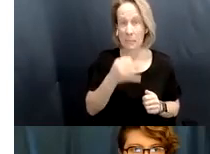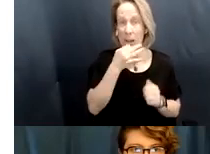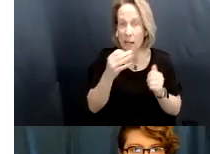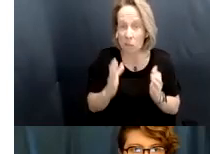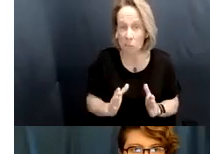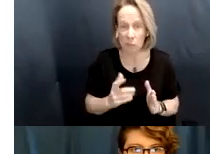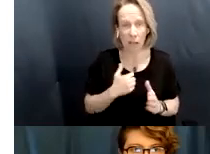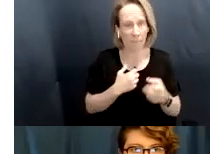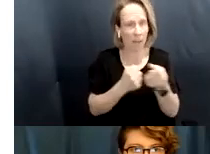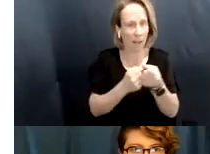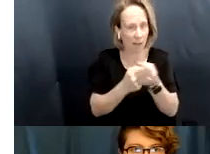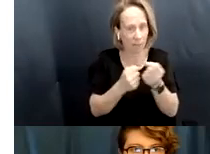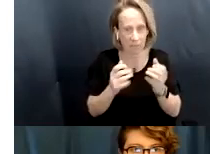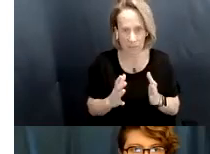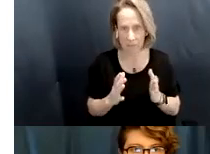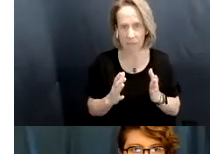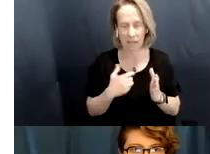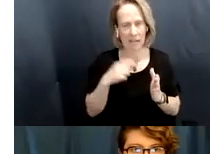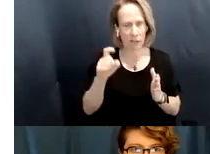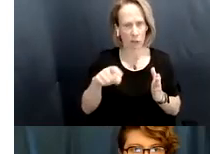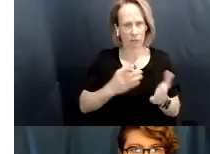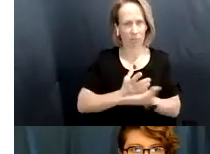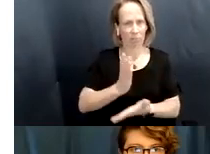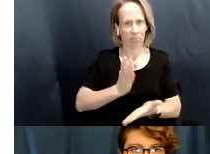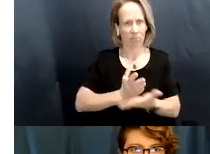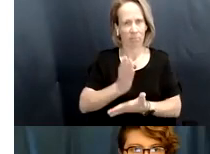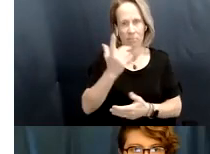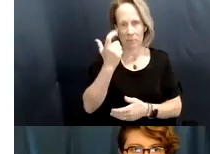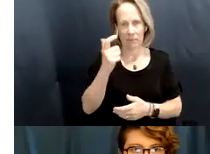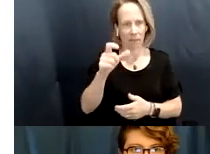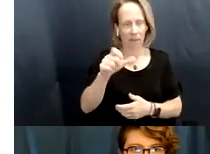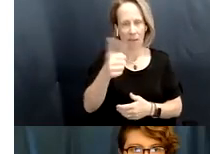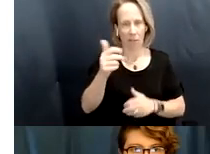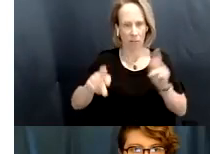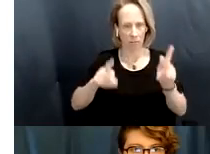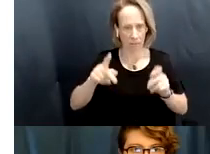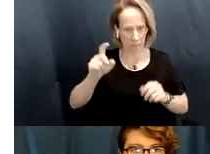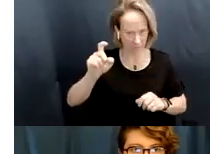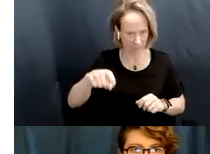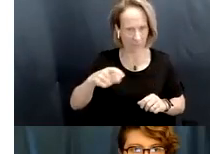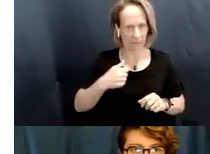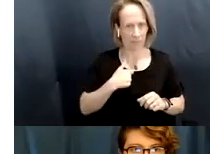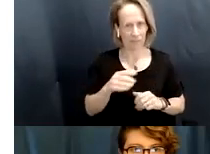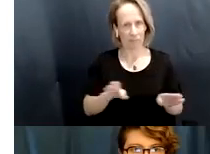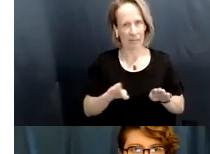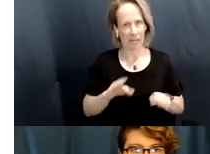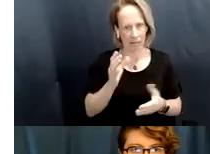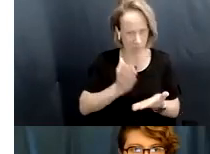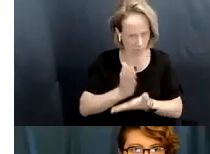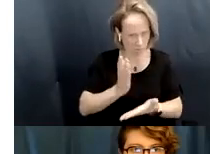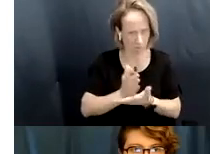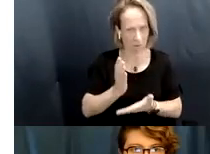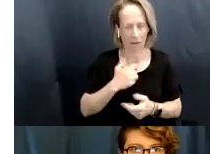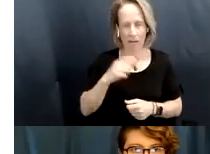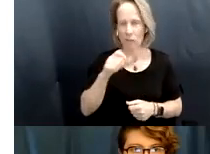advocate. I should be okay because others need me to be okay. I really shouldn't feel so anxious